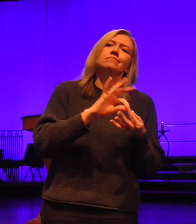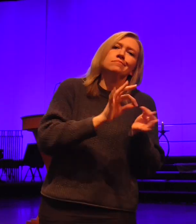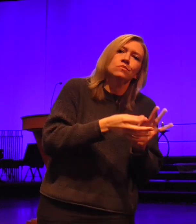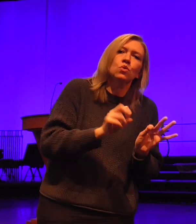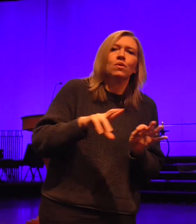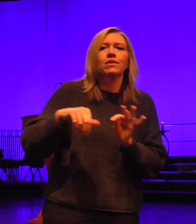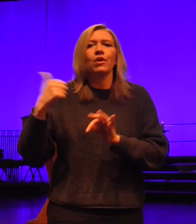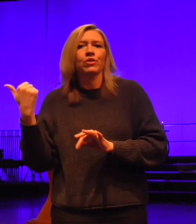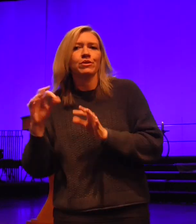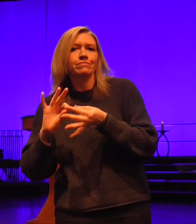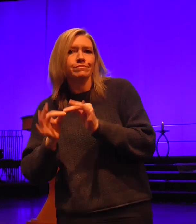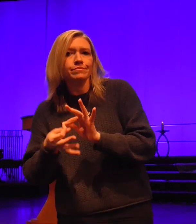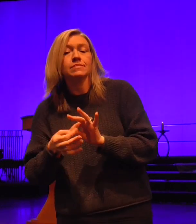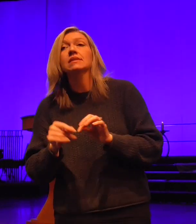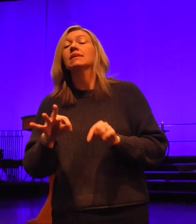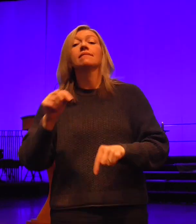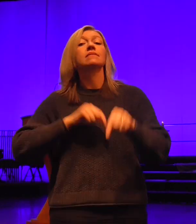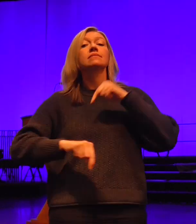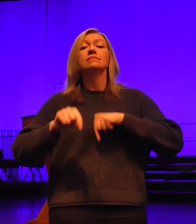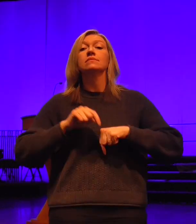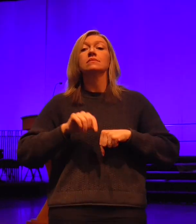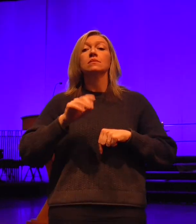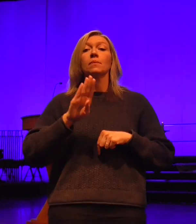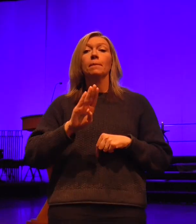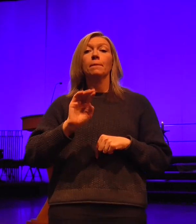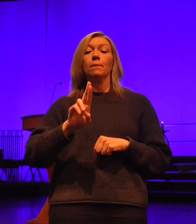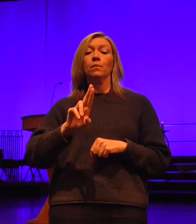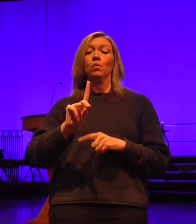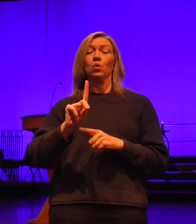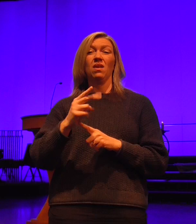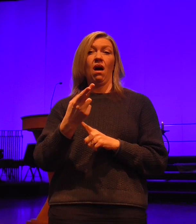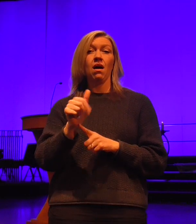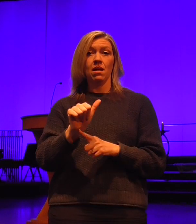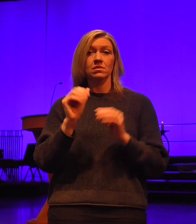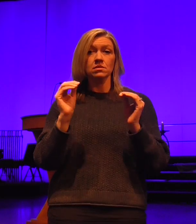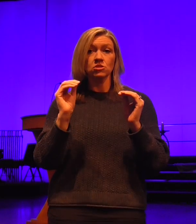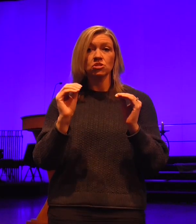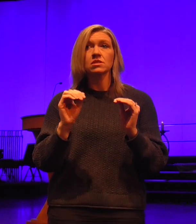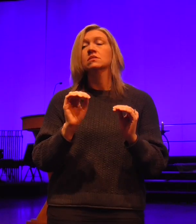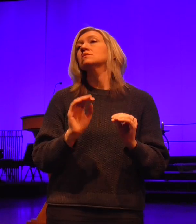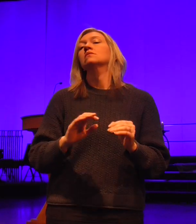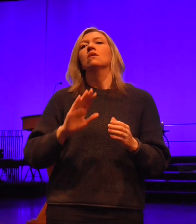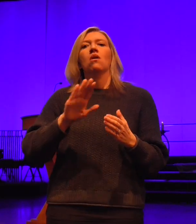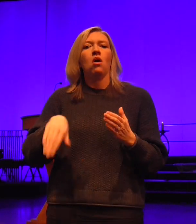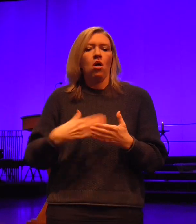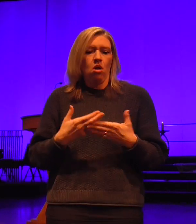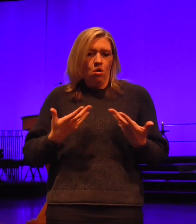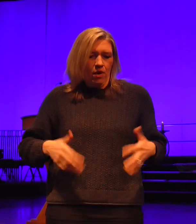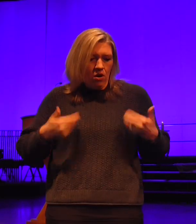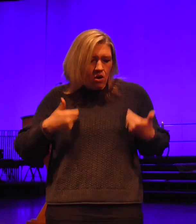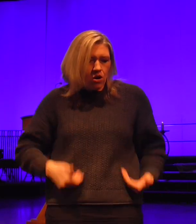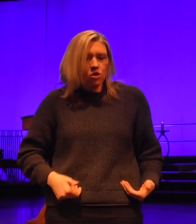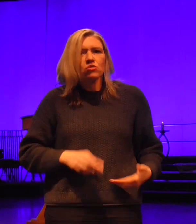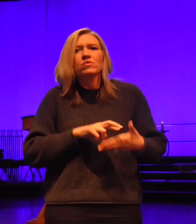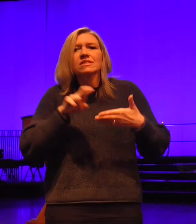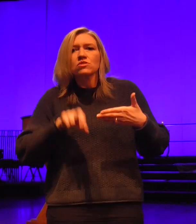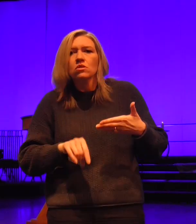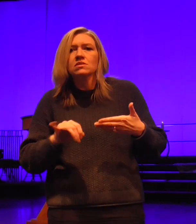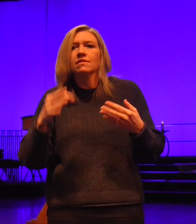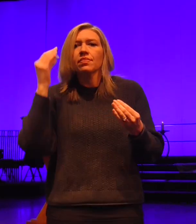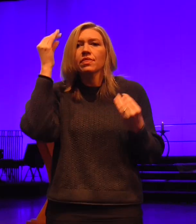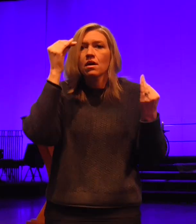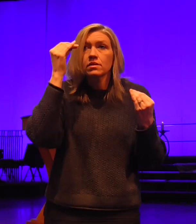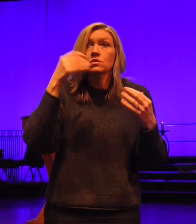If we go back to the teachings of Buddha says, all that we are is the result of what we have thought. What we think,